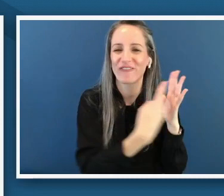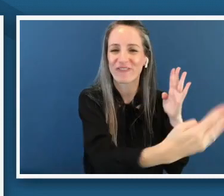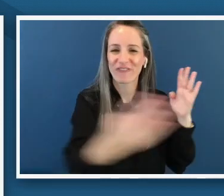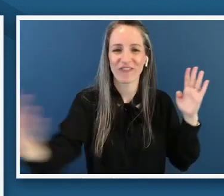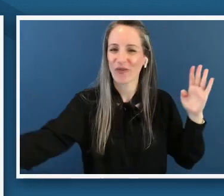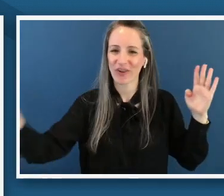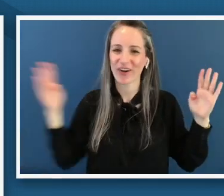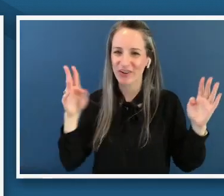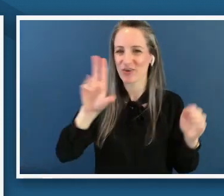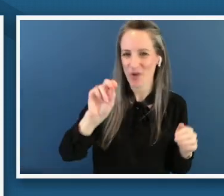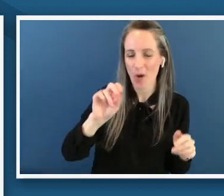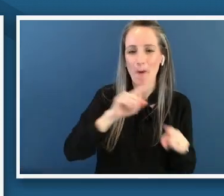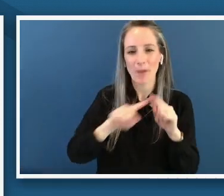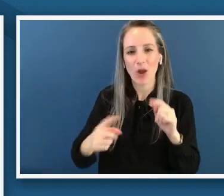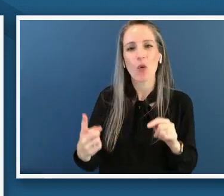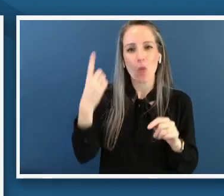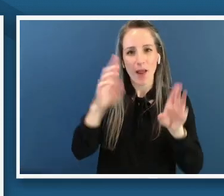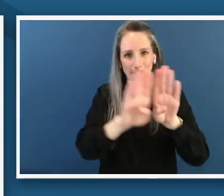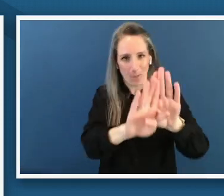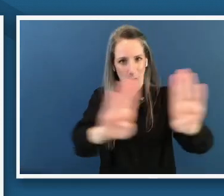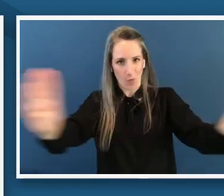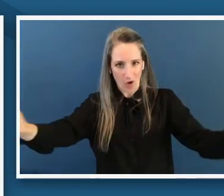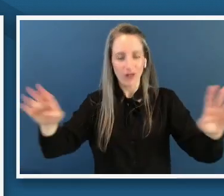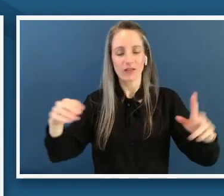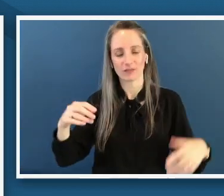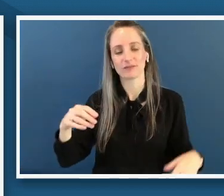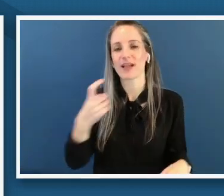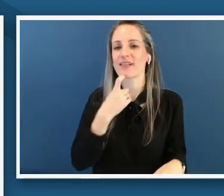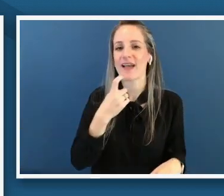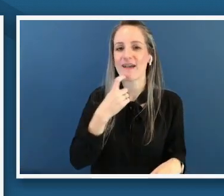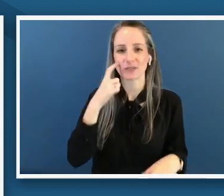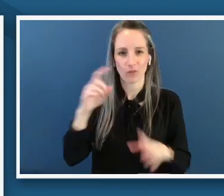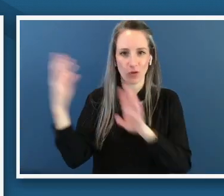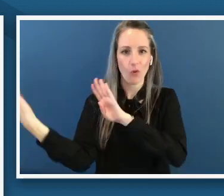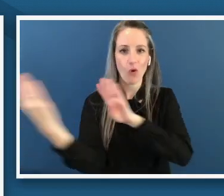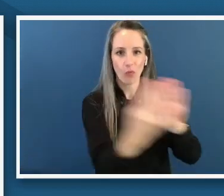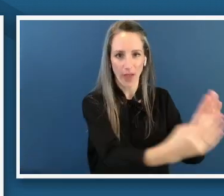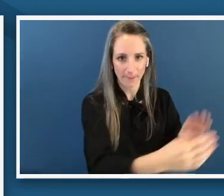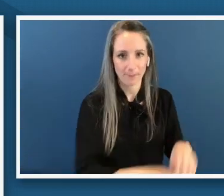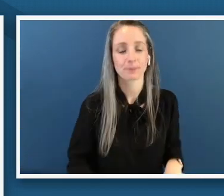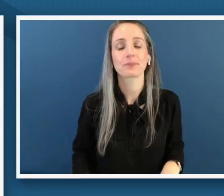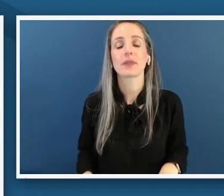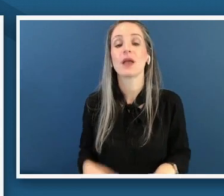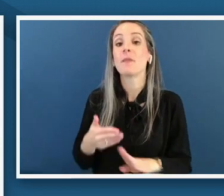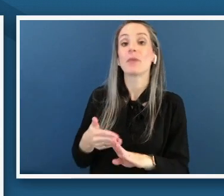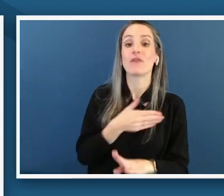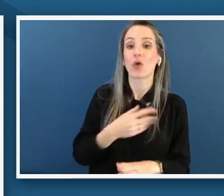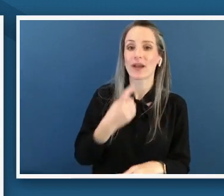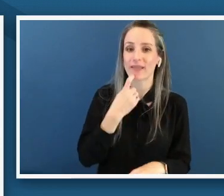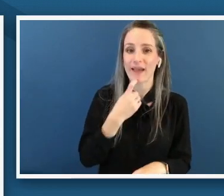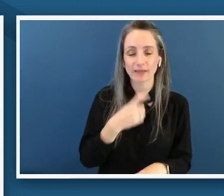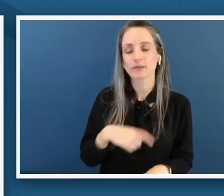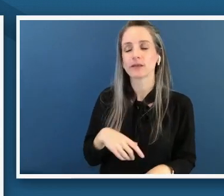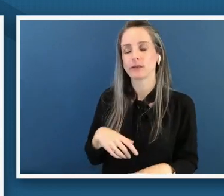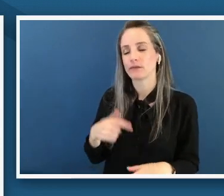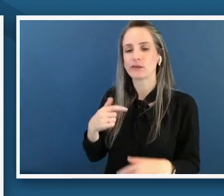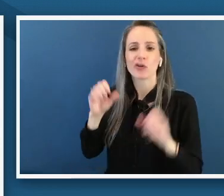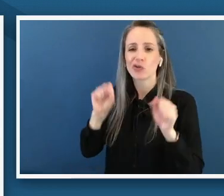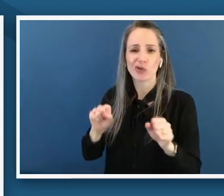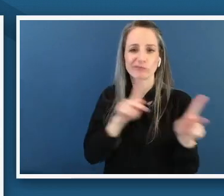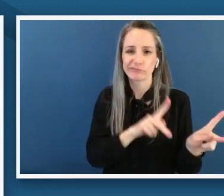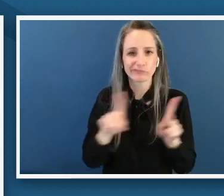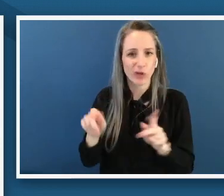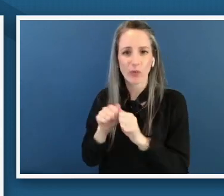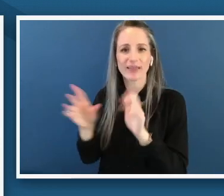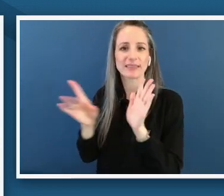our main wall to the hallway is glass. But even before I had glass, I would have students just do this on sticky notes. I have my students